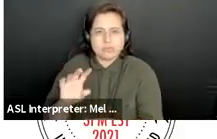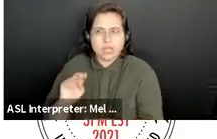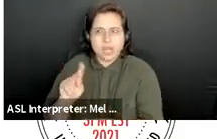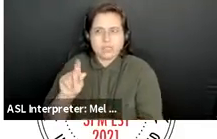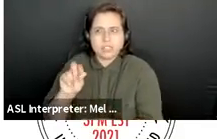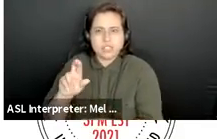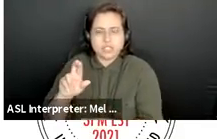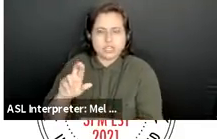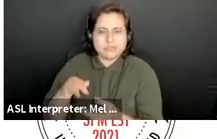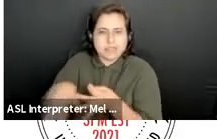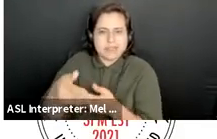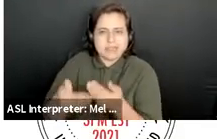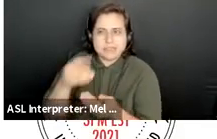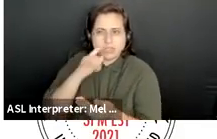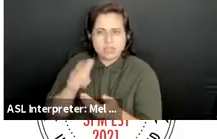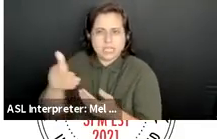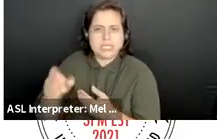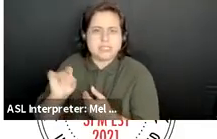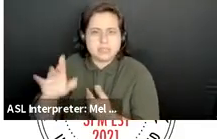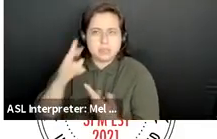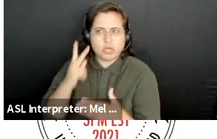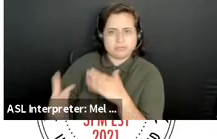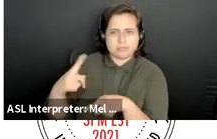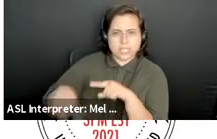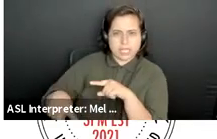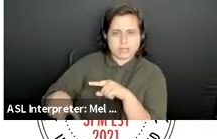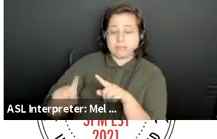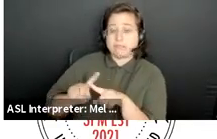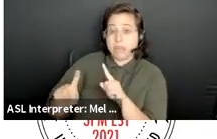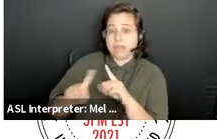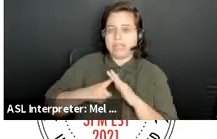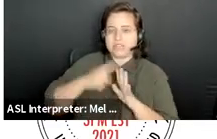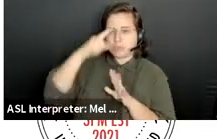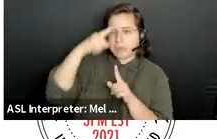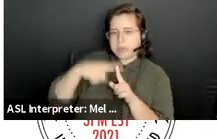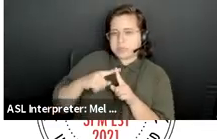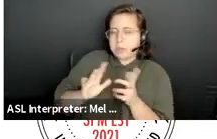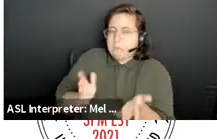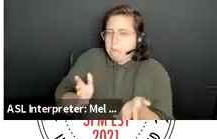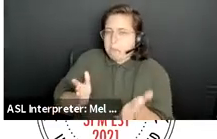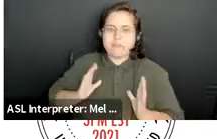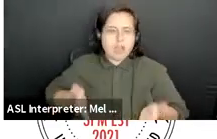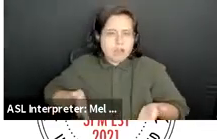like in December. But there'd be no harm in initially being optimistic in